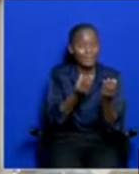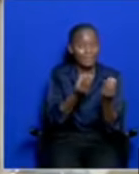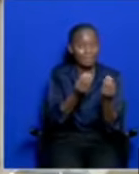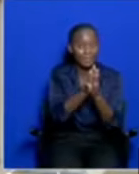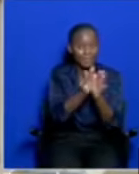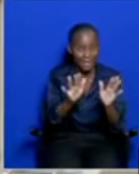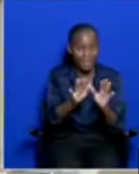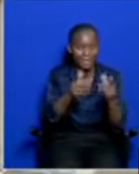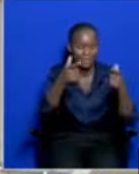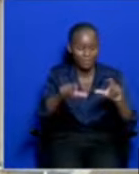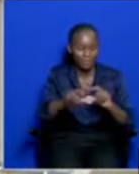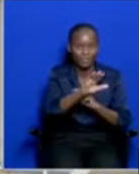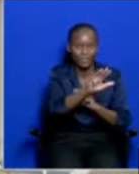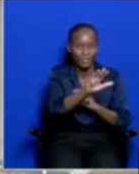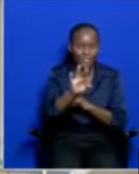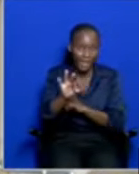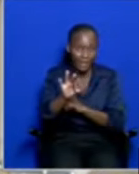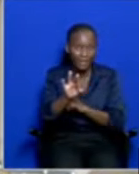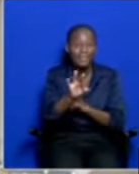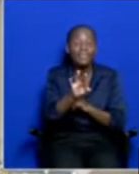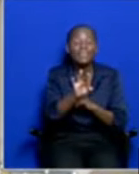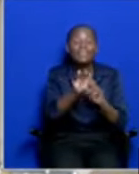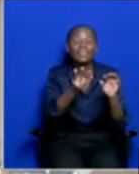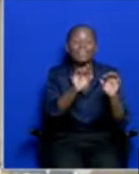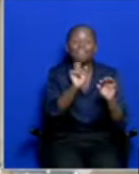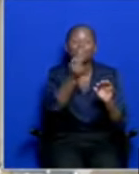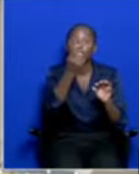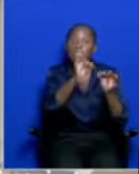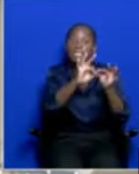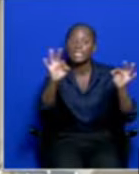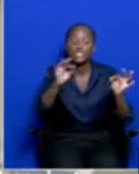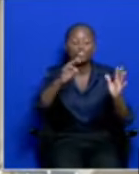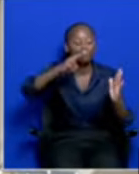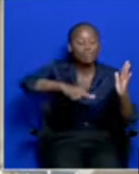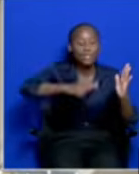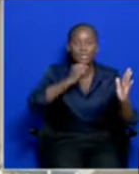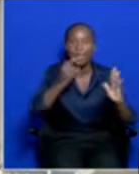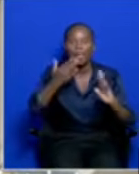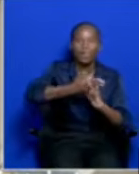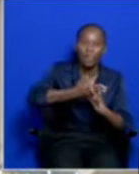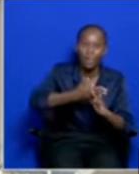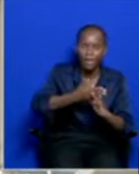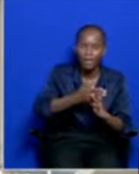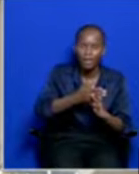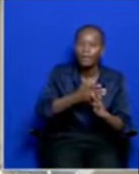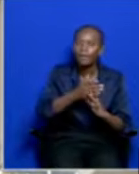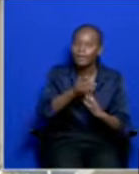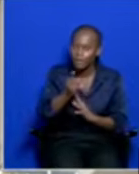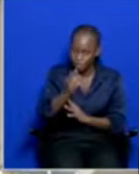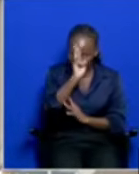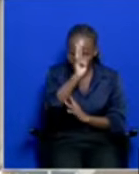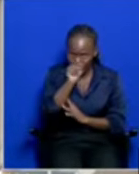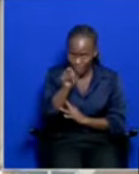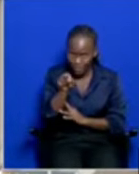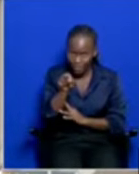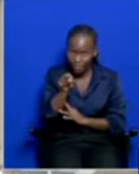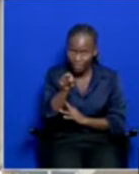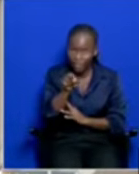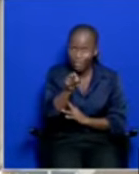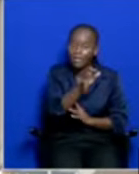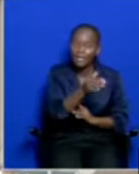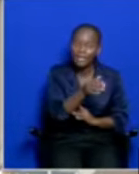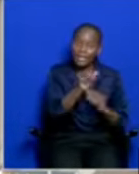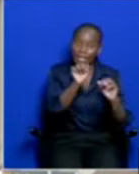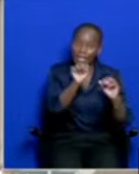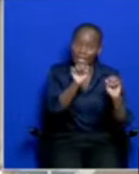when I stopped you and I asked you to deal with SAP 299 official register, you remember? Yes. So we are now at your second sentence